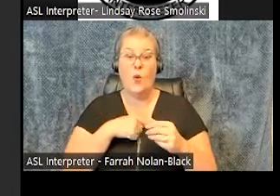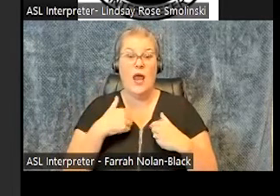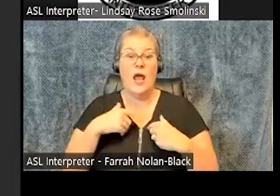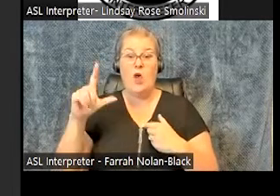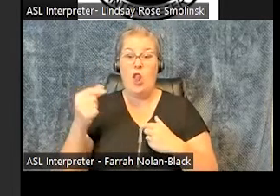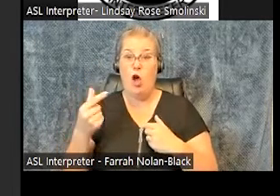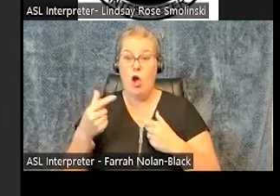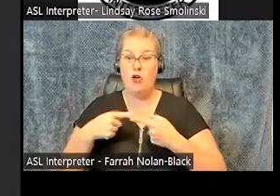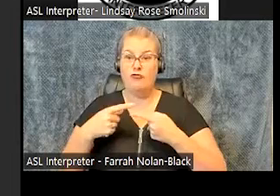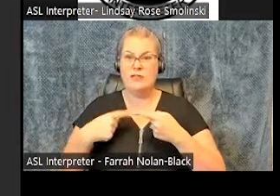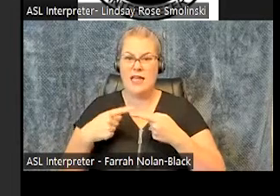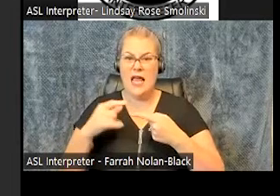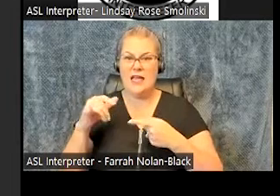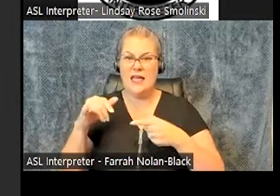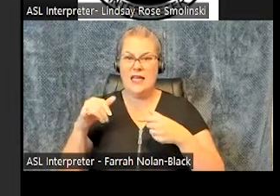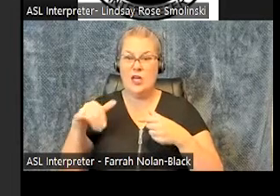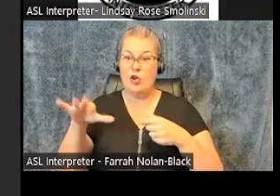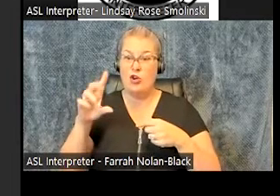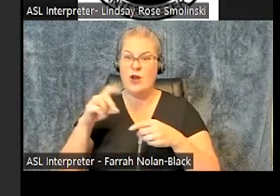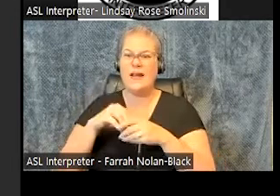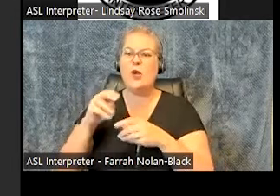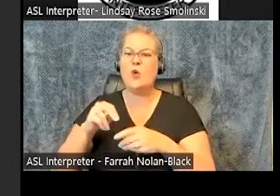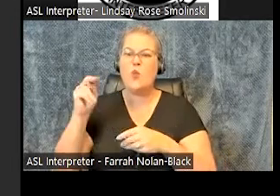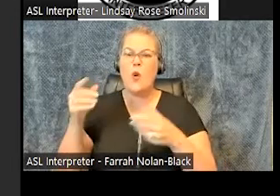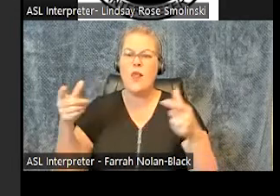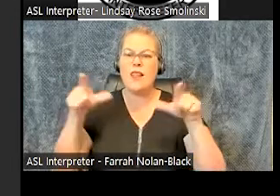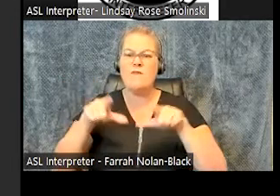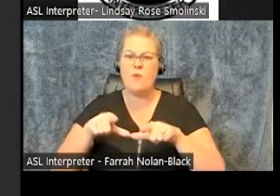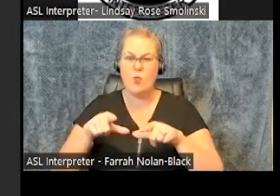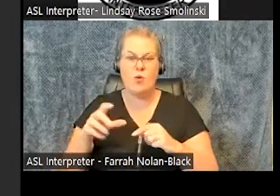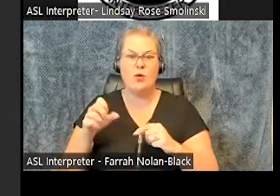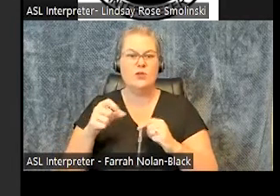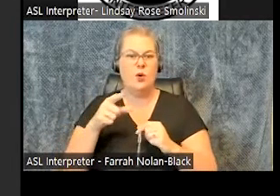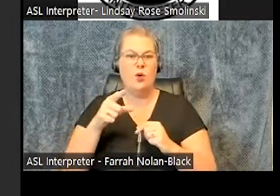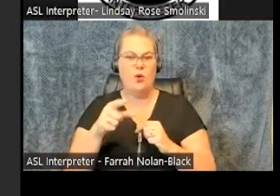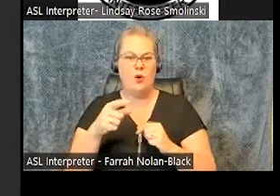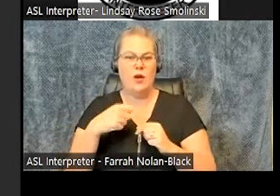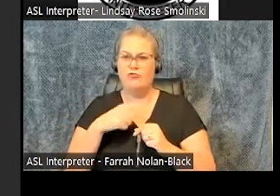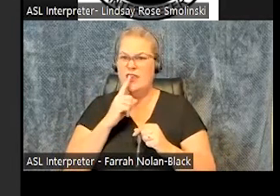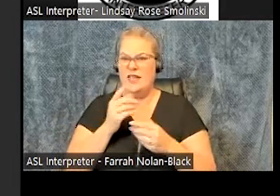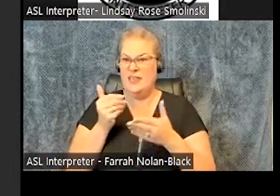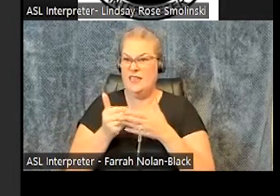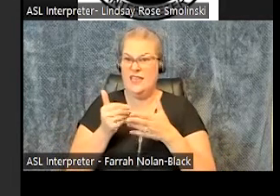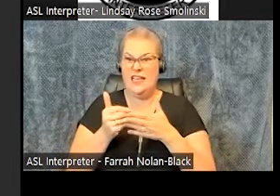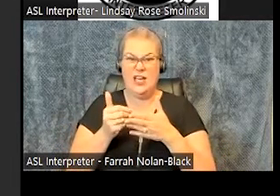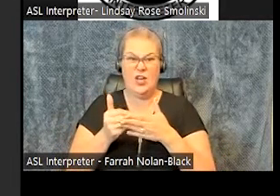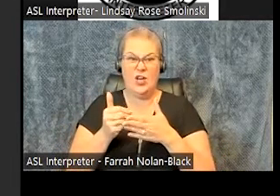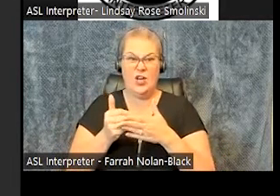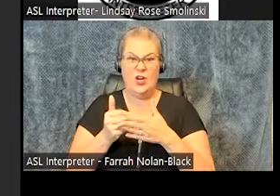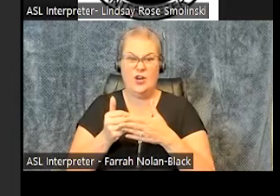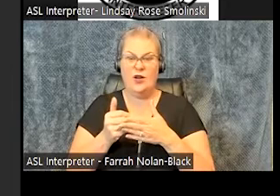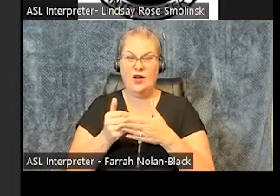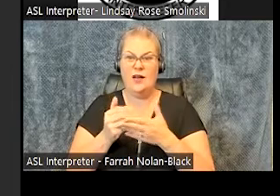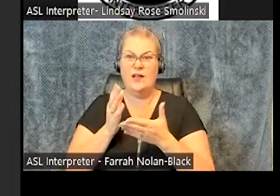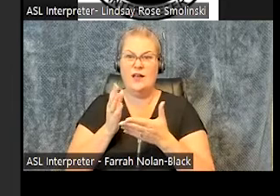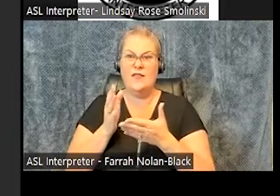in the North Livermore Valley, stone's throw from actually the Stop Waste Altamont